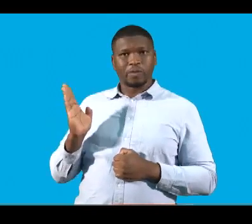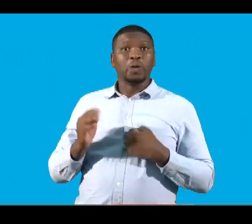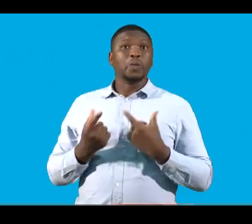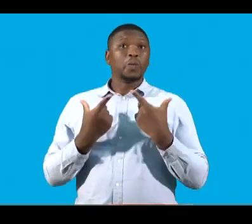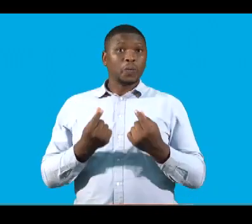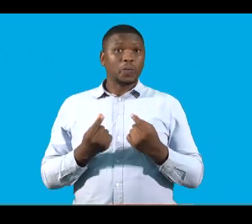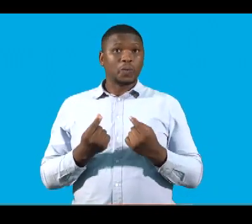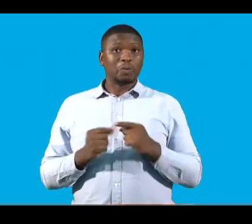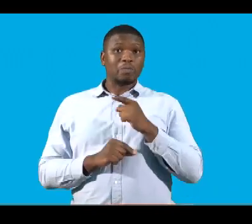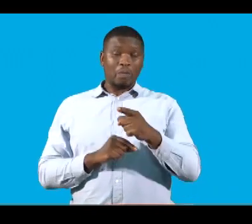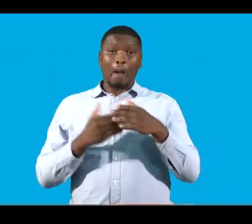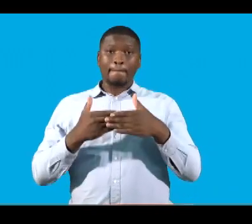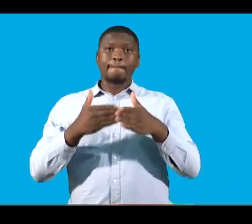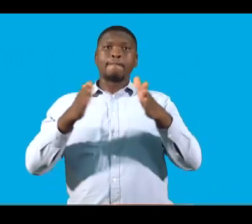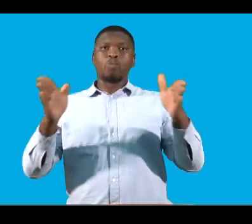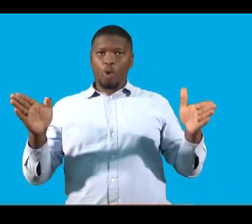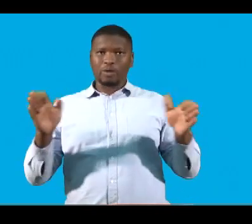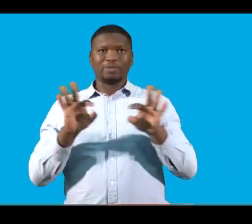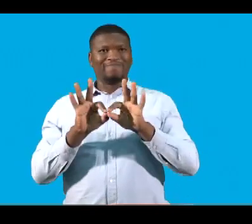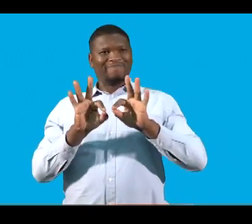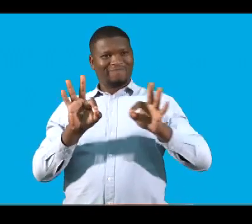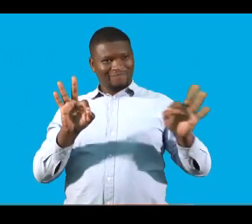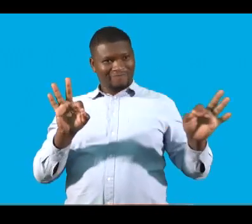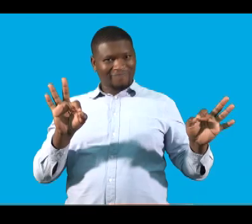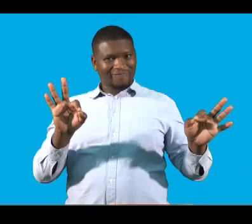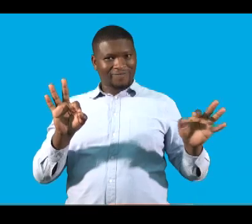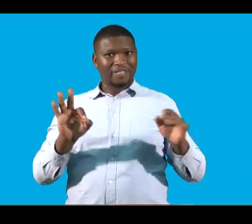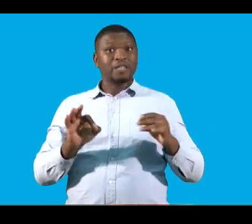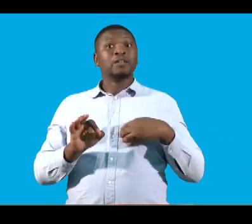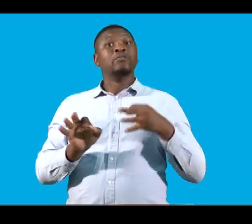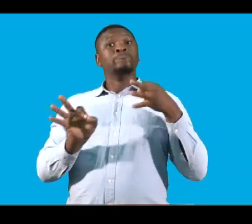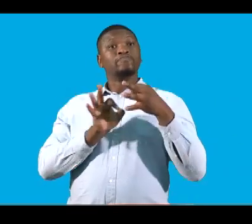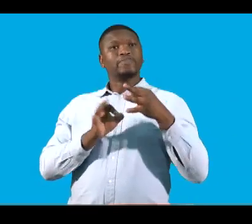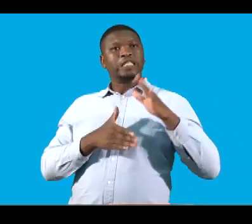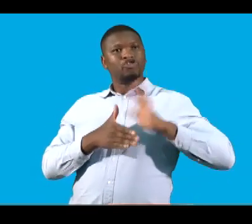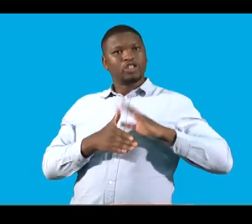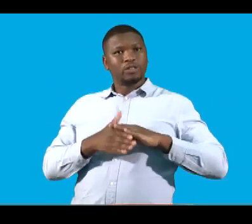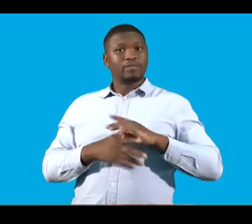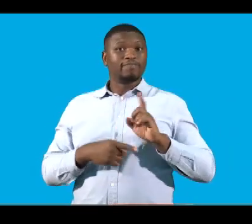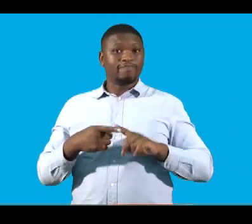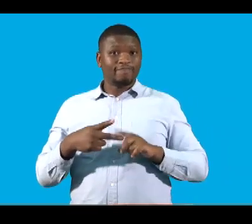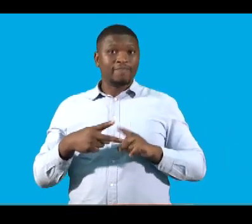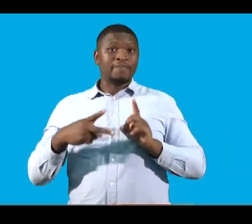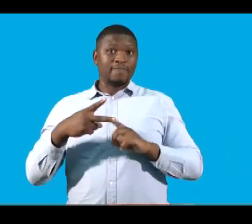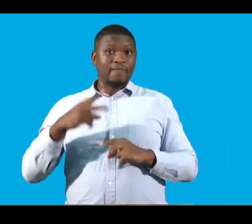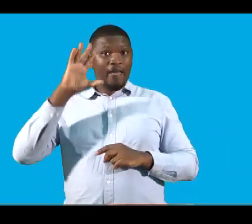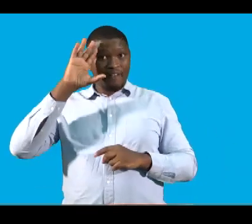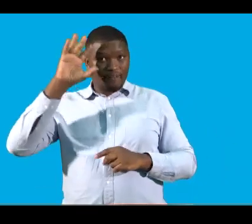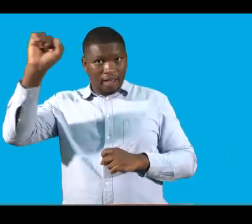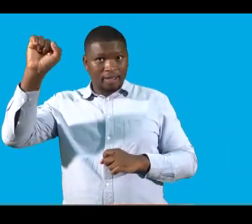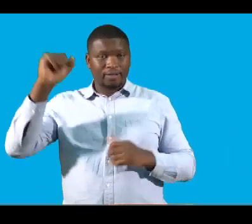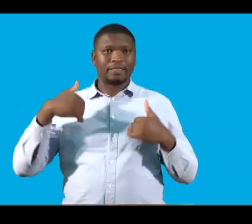higher power. So what did we do? This is our broad statement. We have defined the terms reason